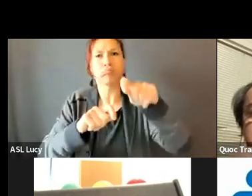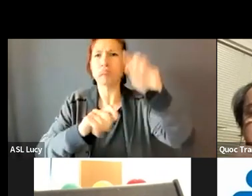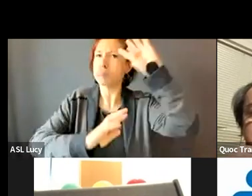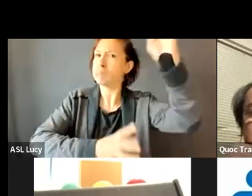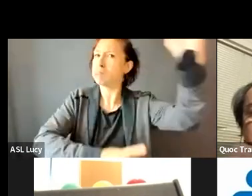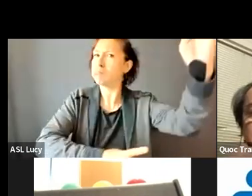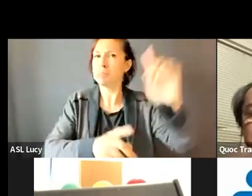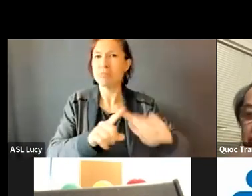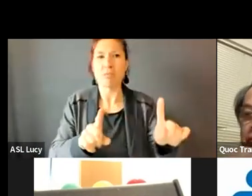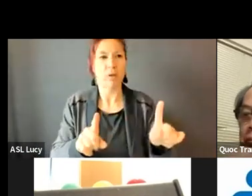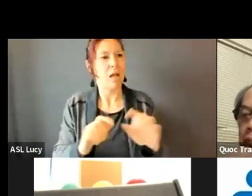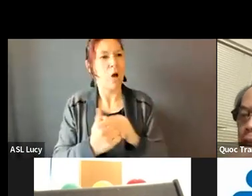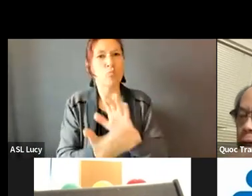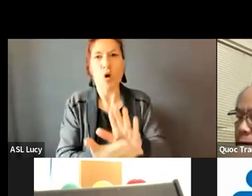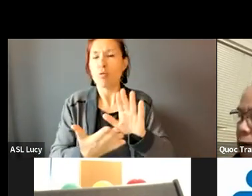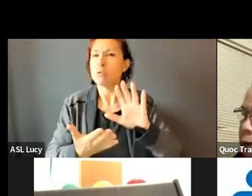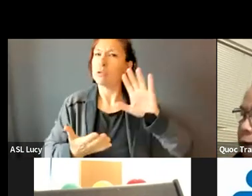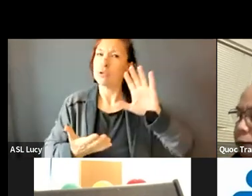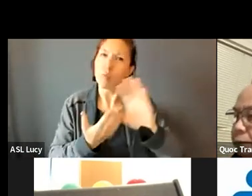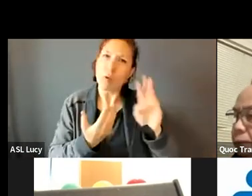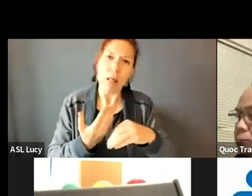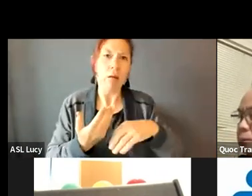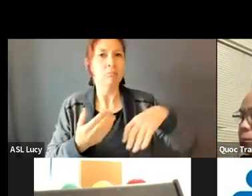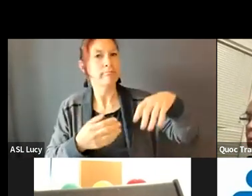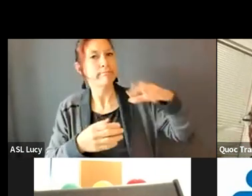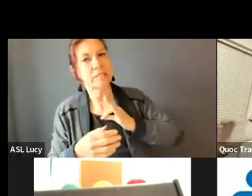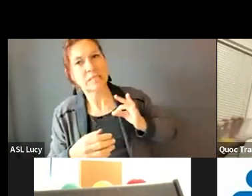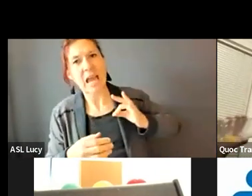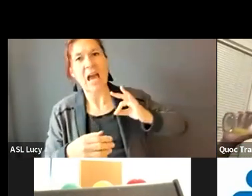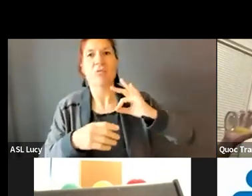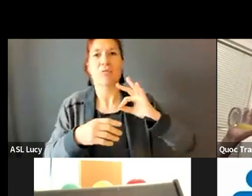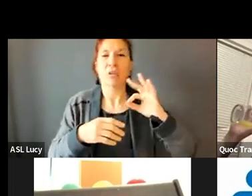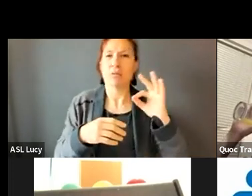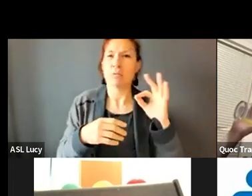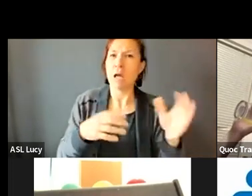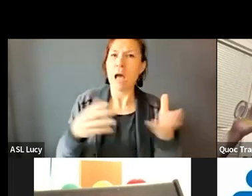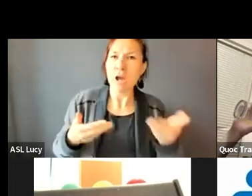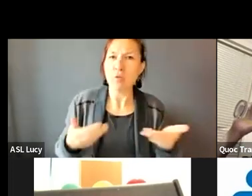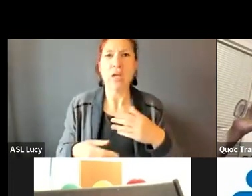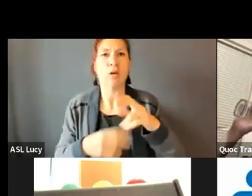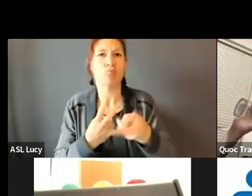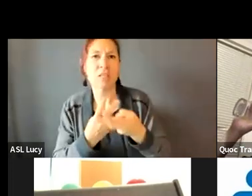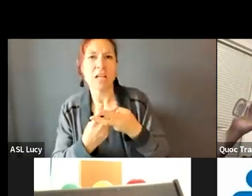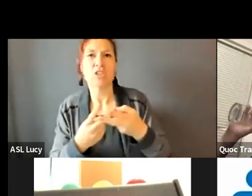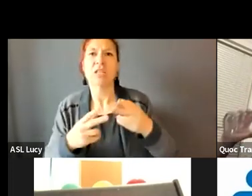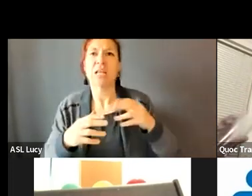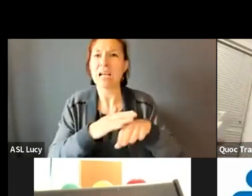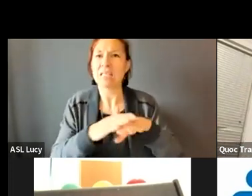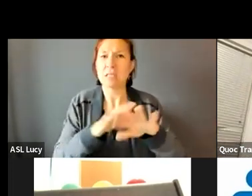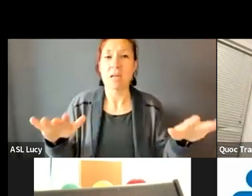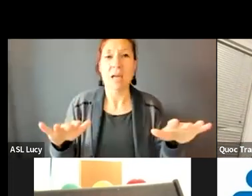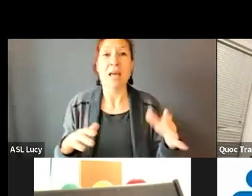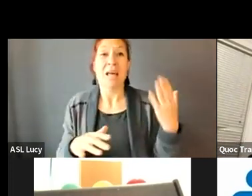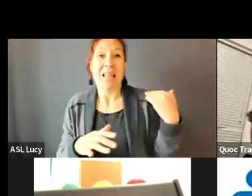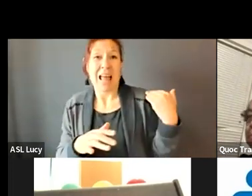school learning staff retention student access during last year's budget process I stress my concern about